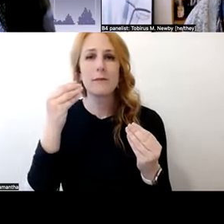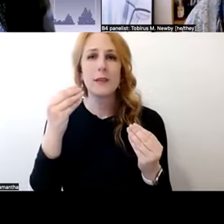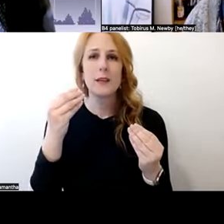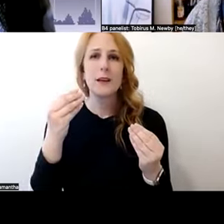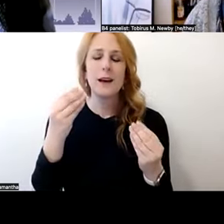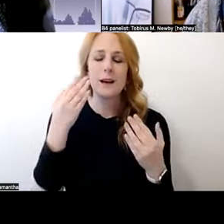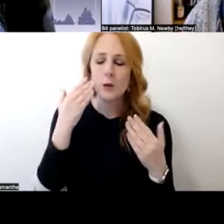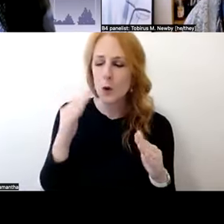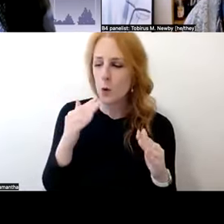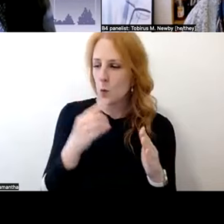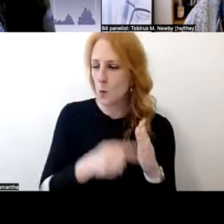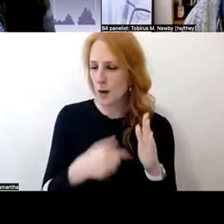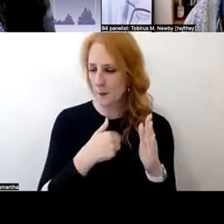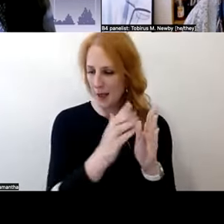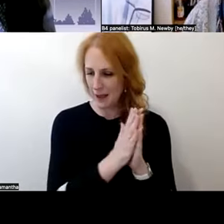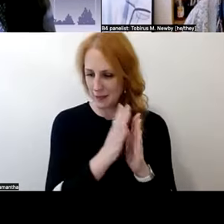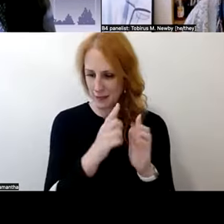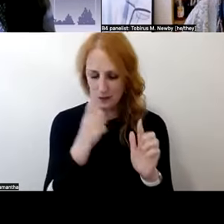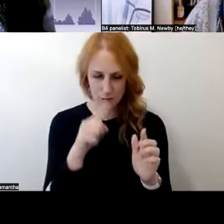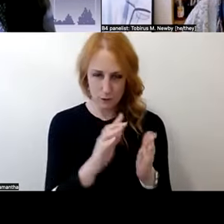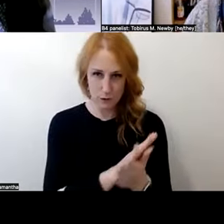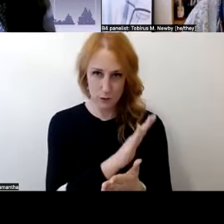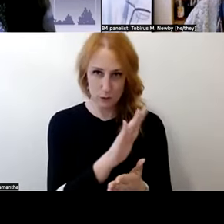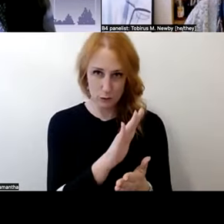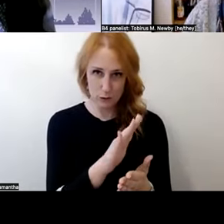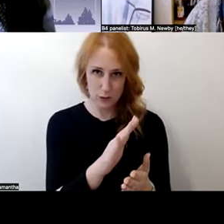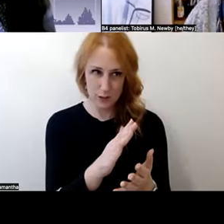what I ask for the institution to give me.